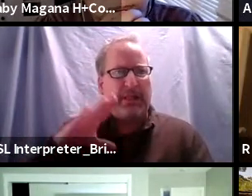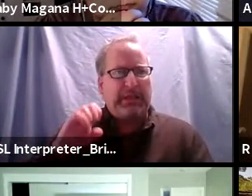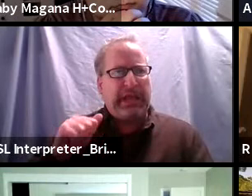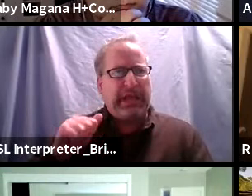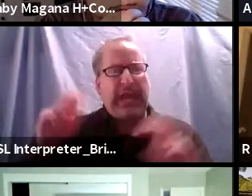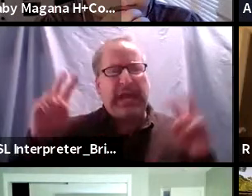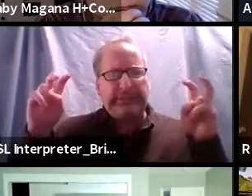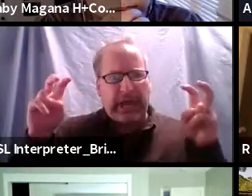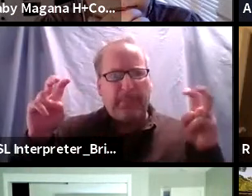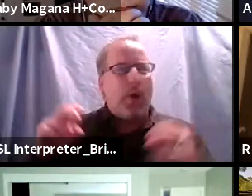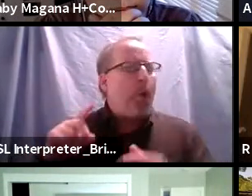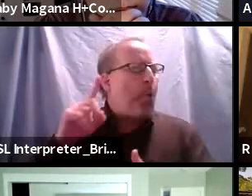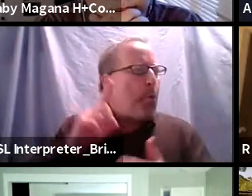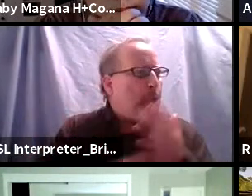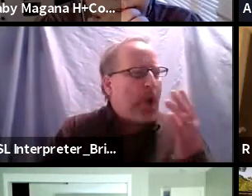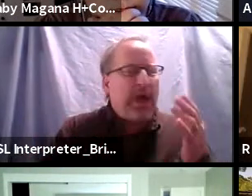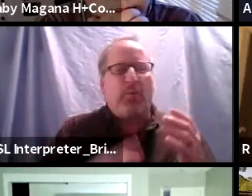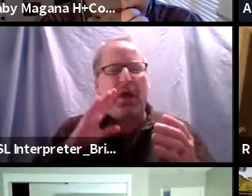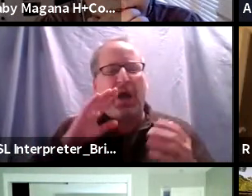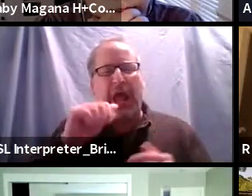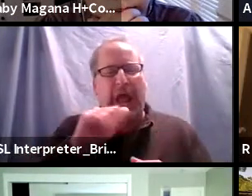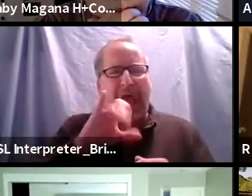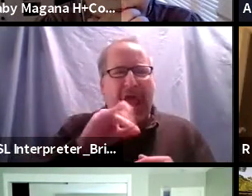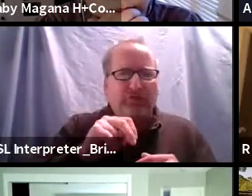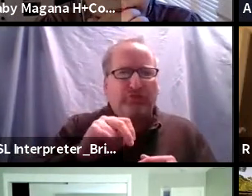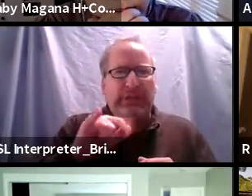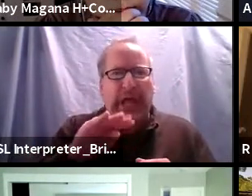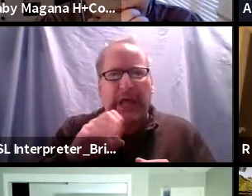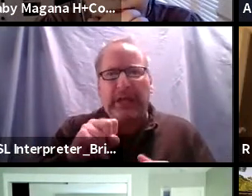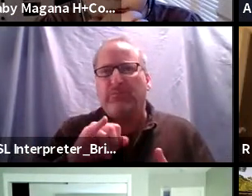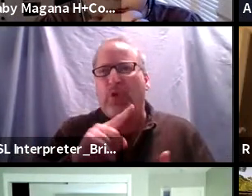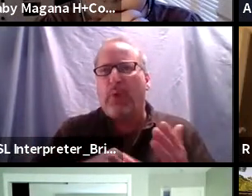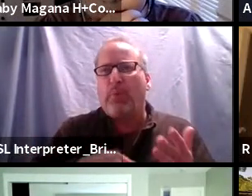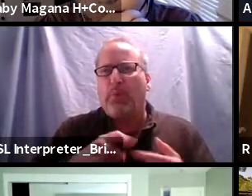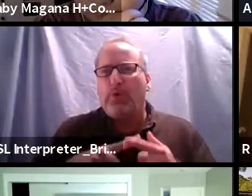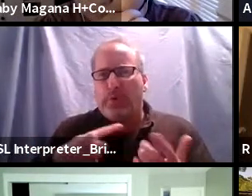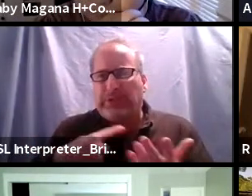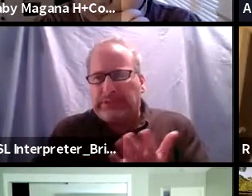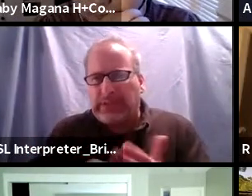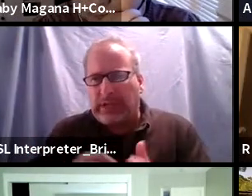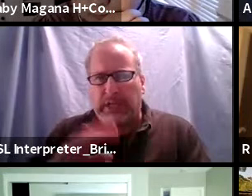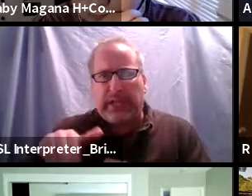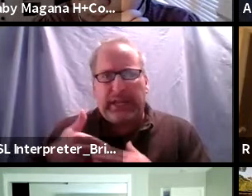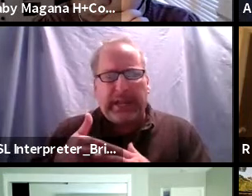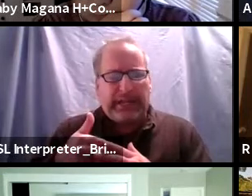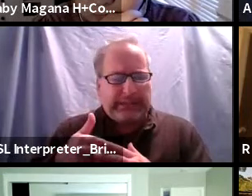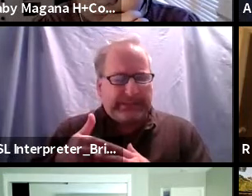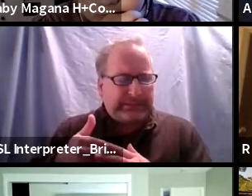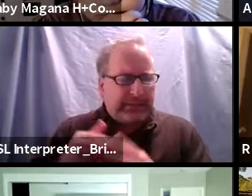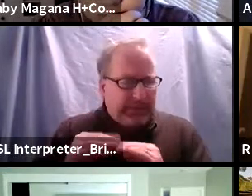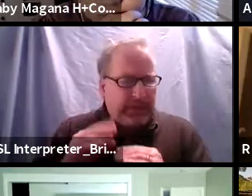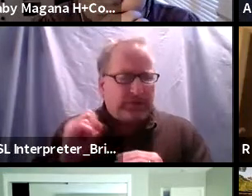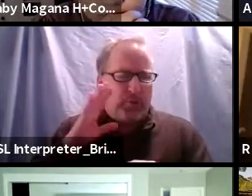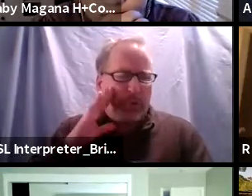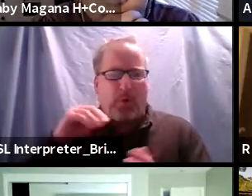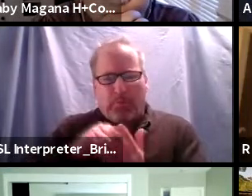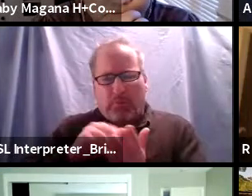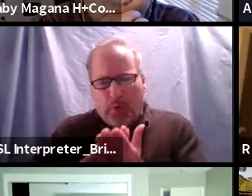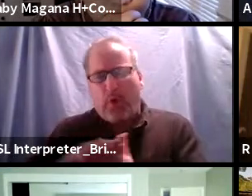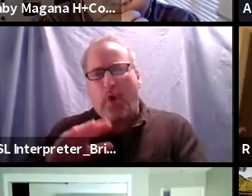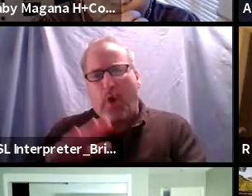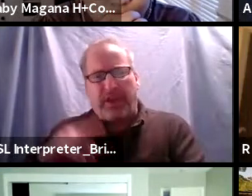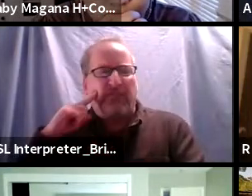okay, what action items do we want to acknowledge at the next meeting, so that we can maybe allocate the specific time. I'm seeing a thumbs up from